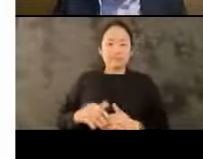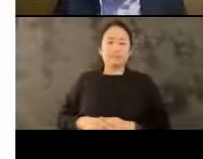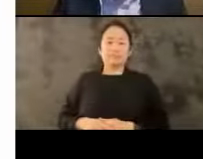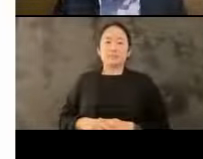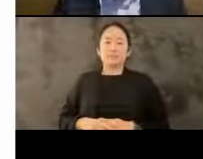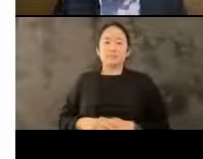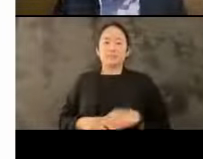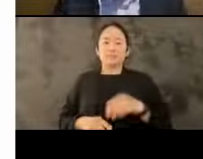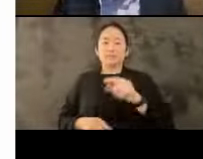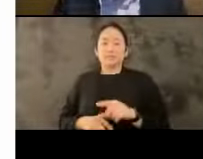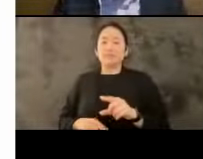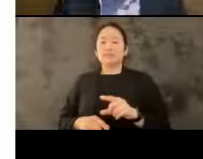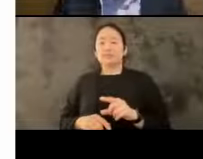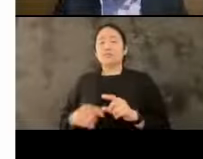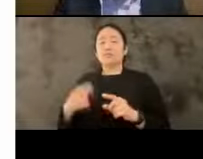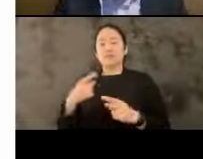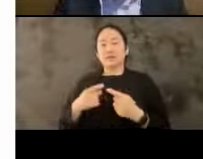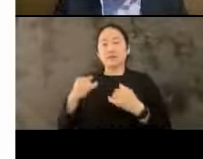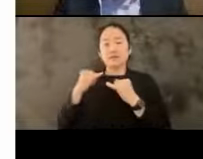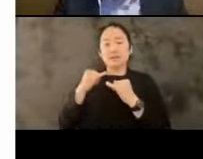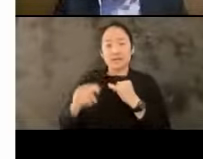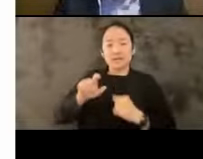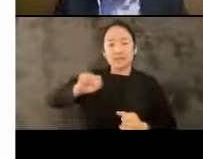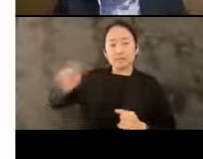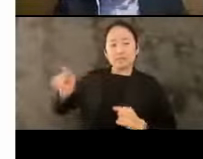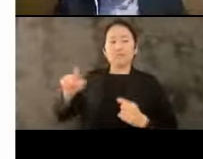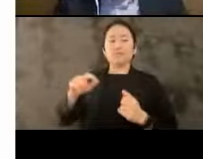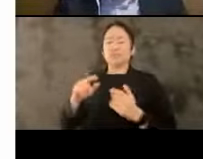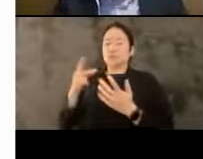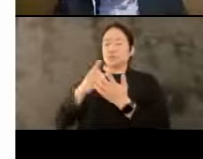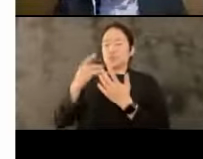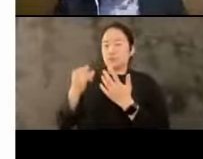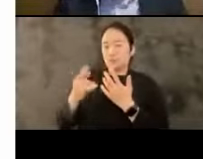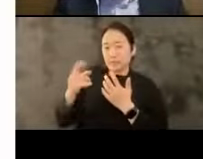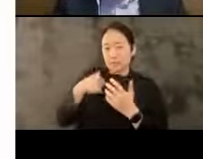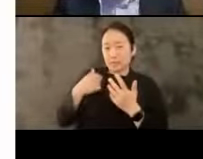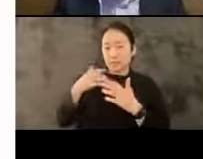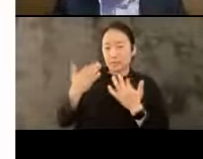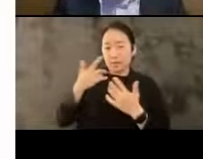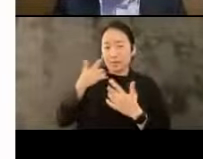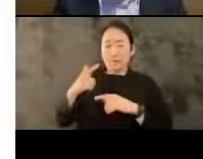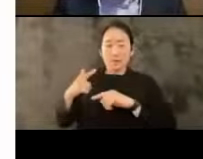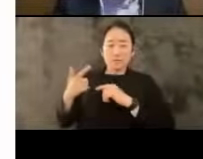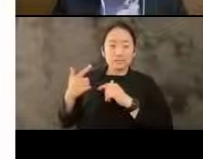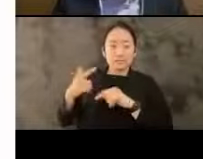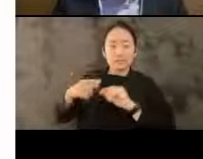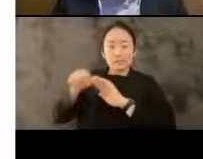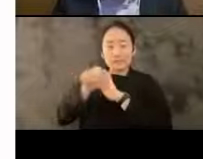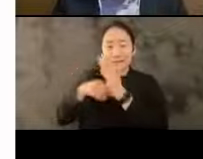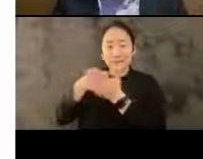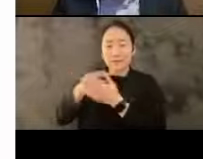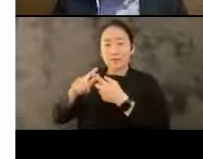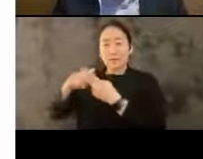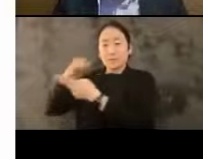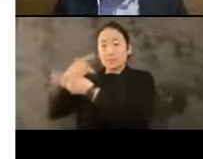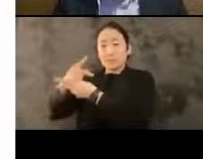As far as, and then finally, he asked if the project would depend on any state funding or approvals. So no, not counting on